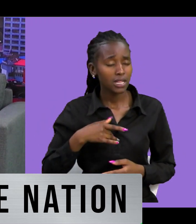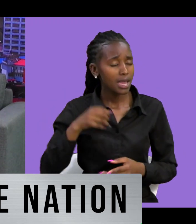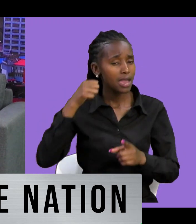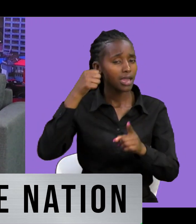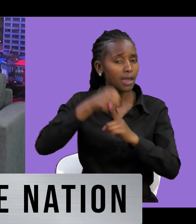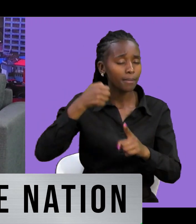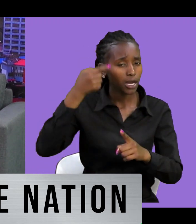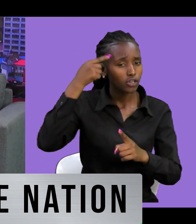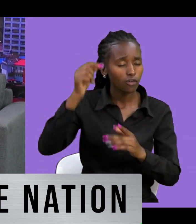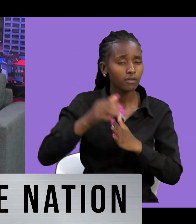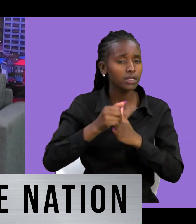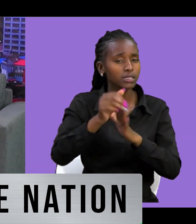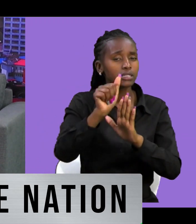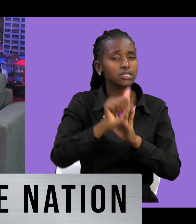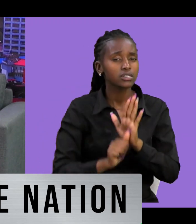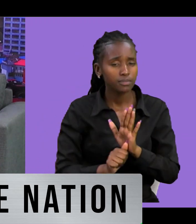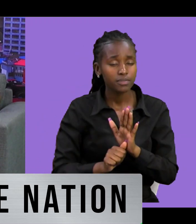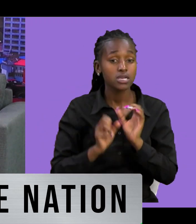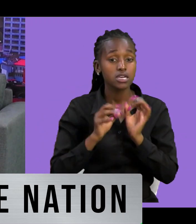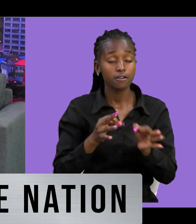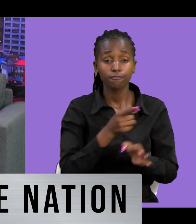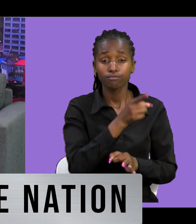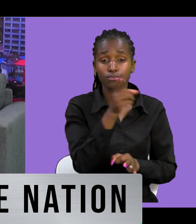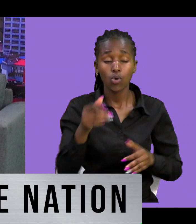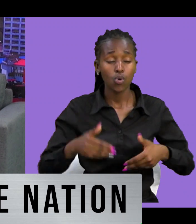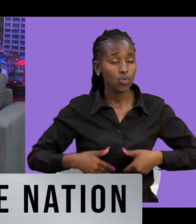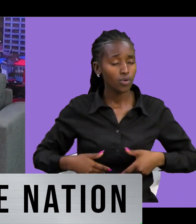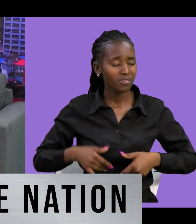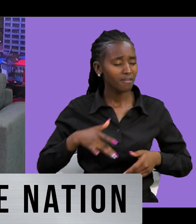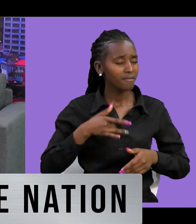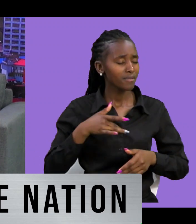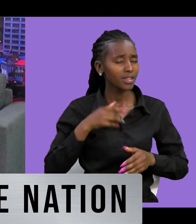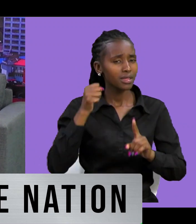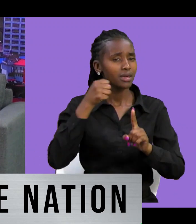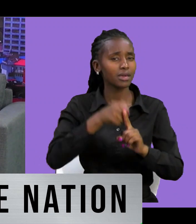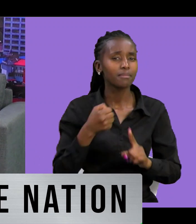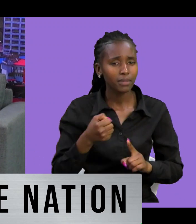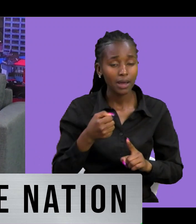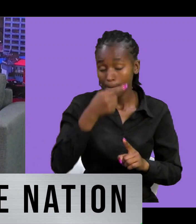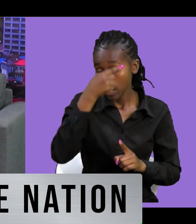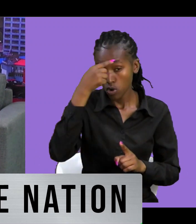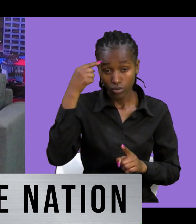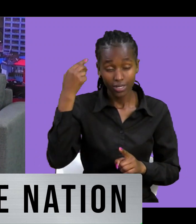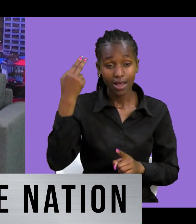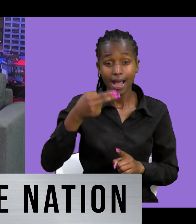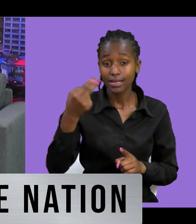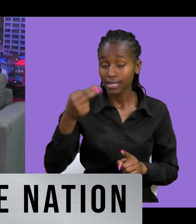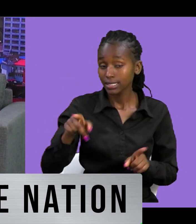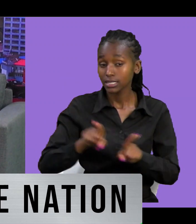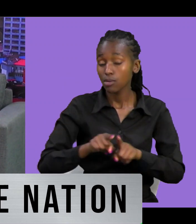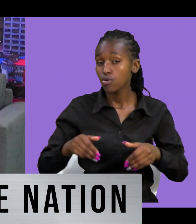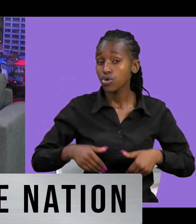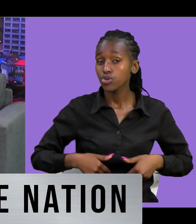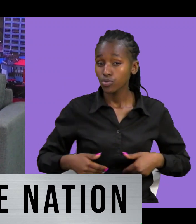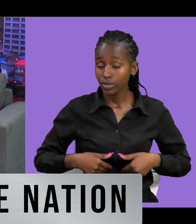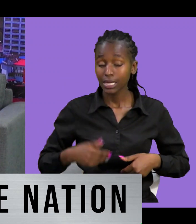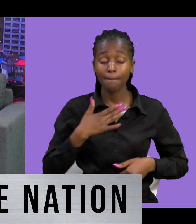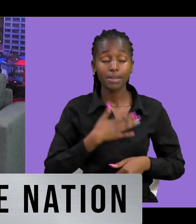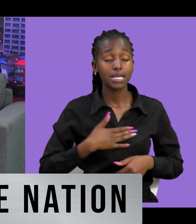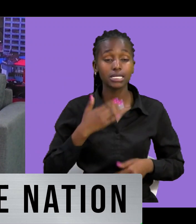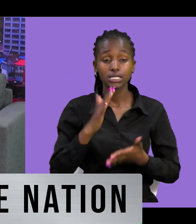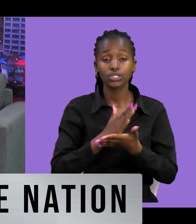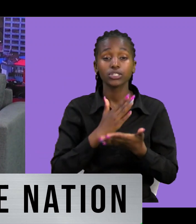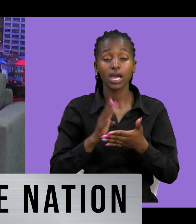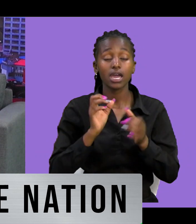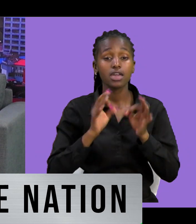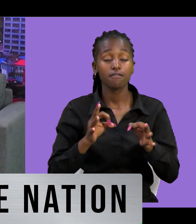life, especially the youth out there and the hustlers out there? Are you feeling the impact? We